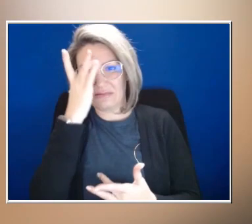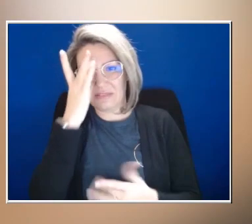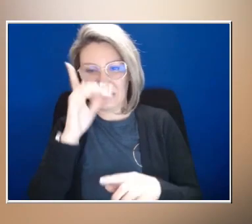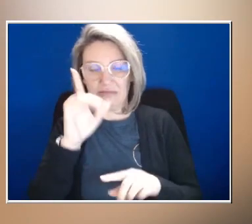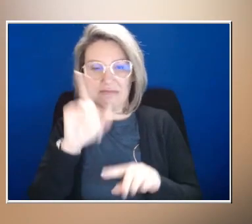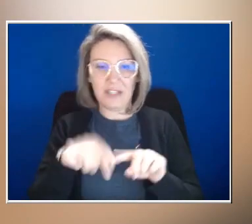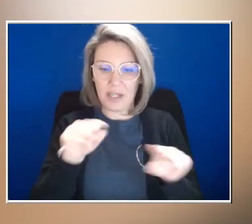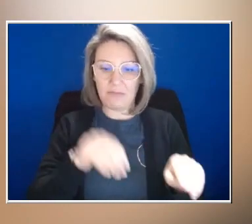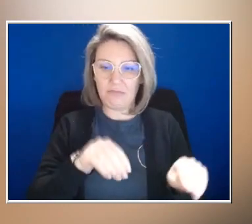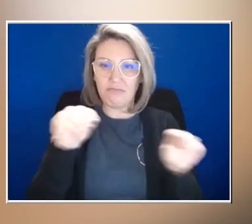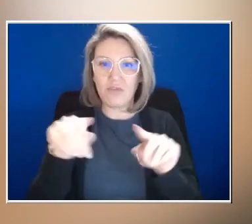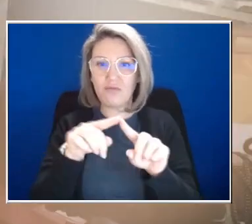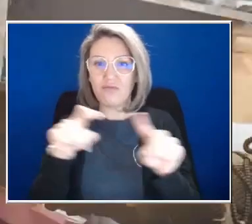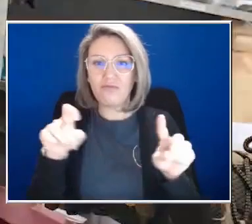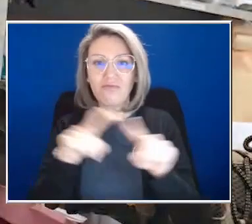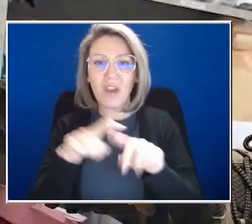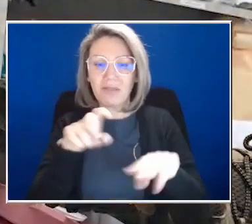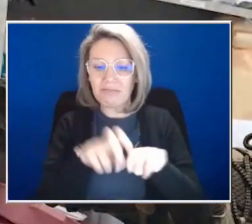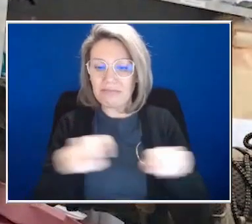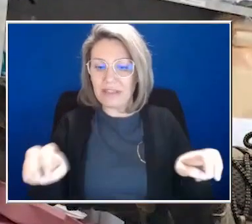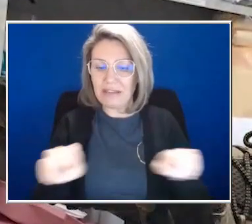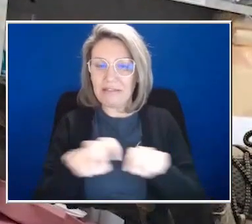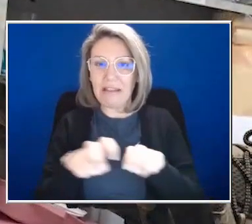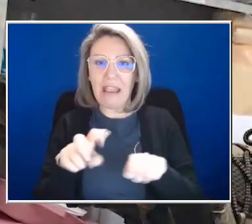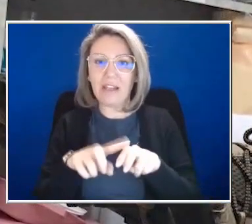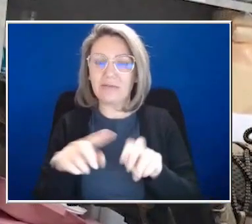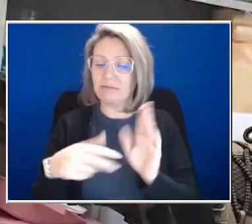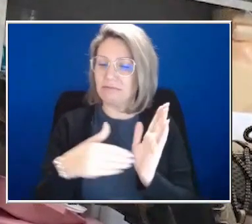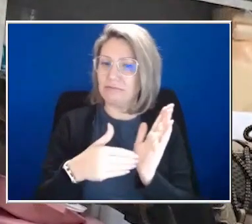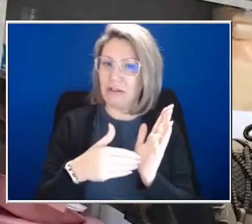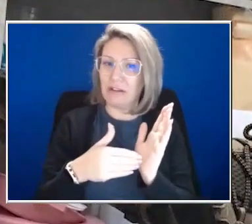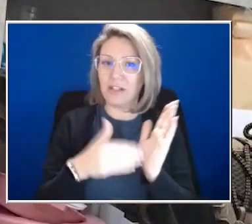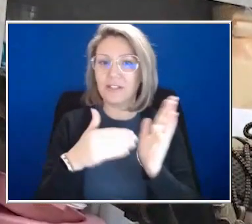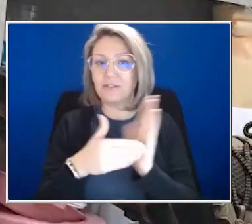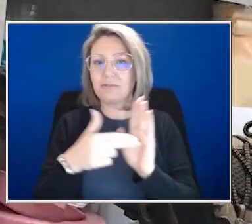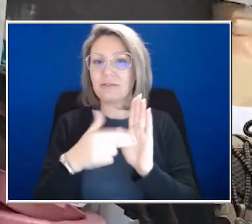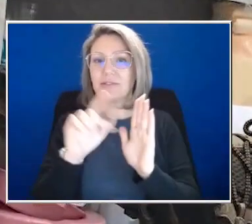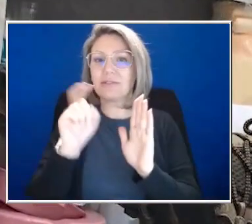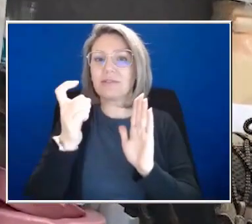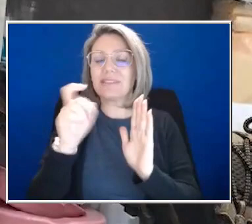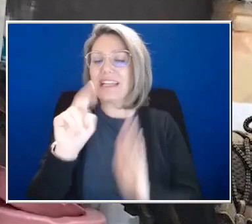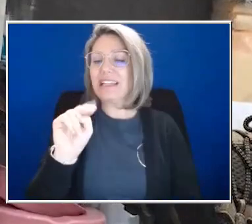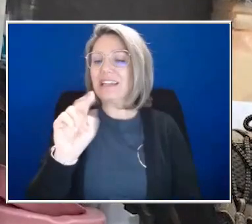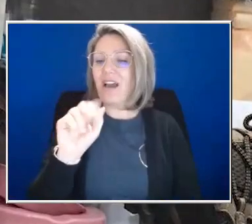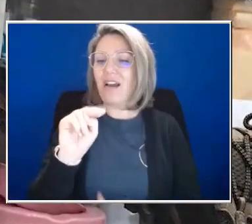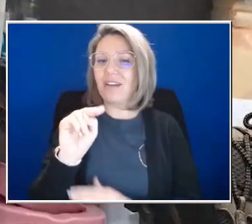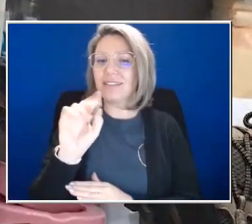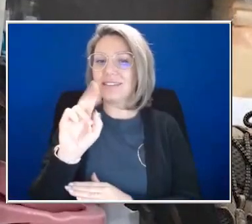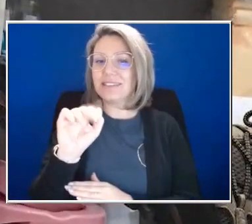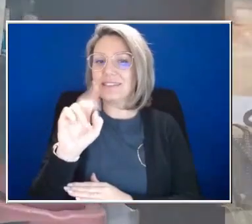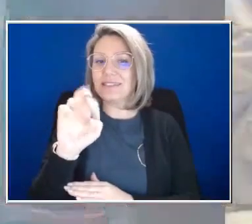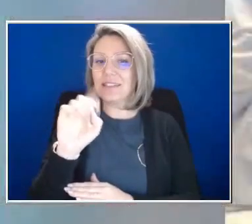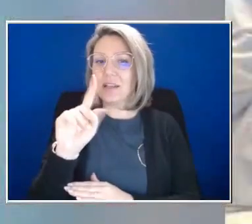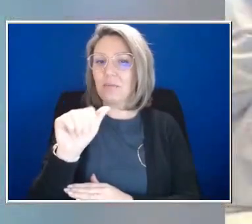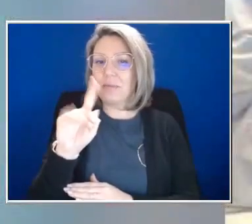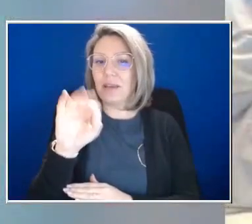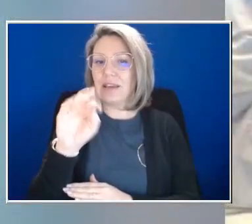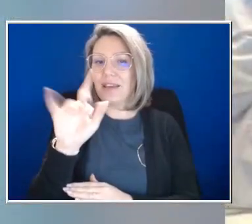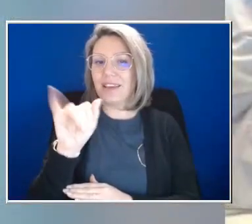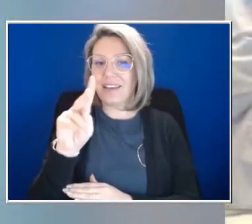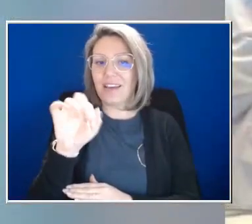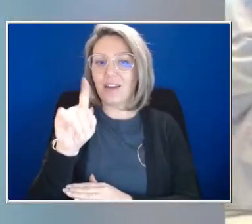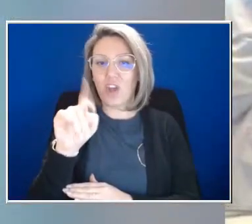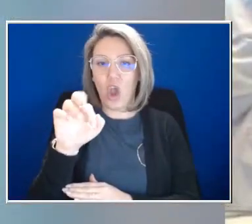for days. Doctors diagnosed him with non-ischemic cardiomyopathy, a heart condition that led to a heart transplant